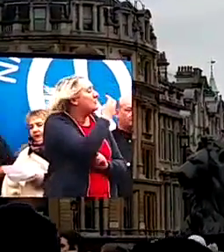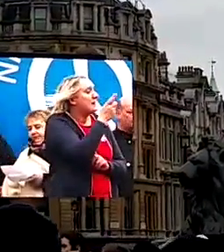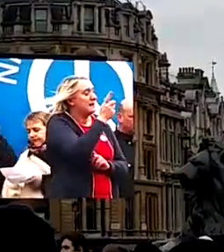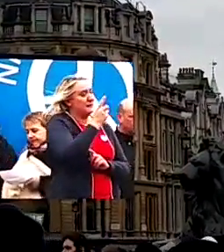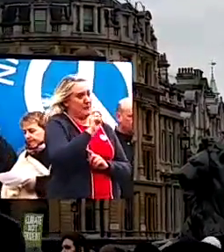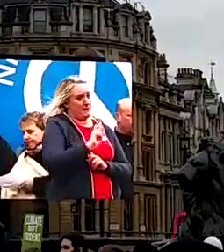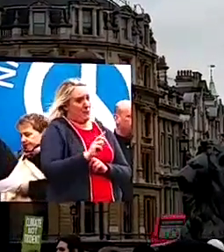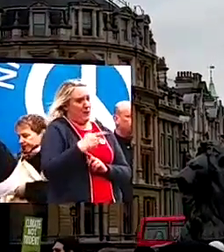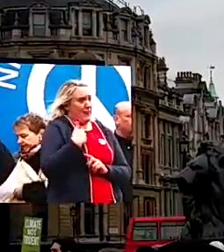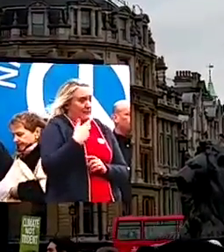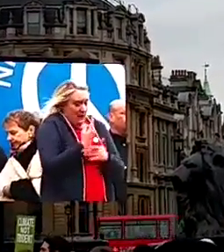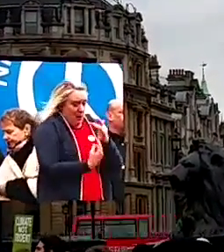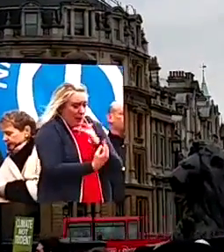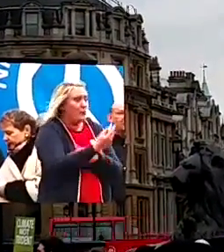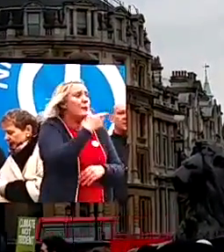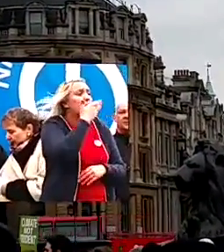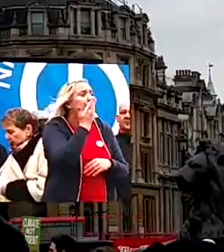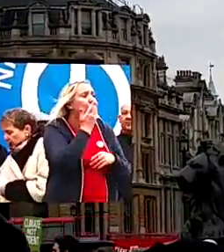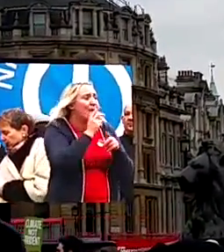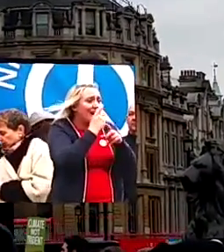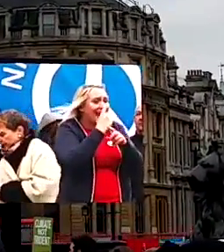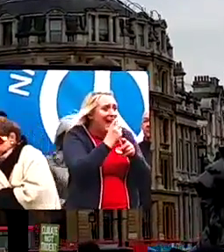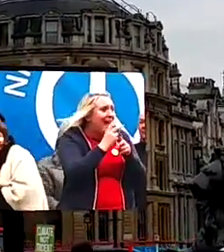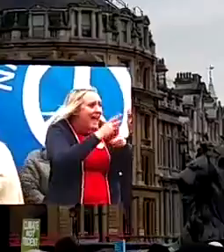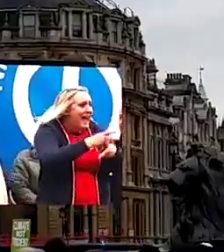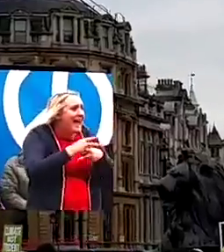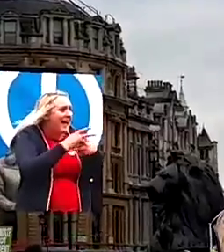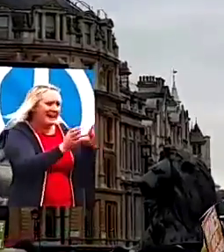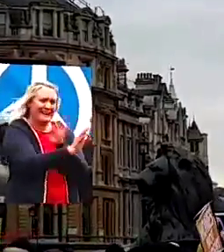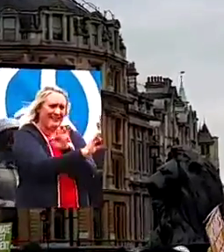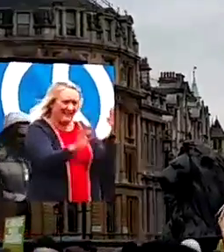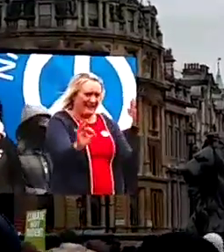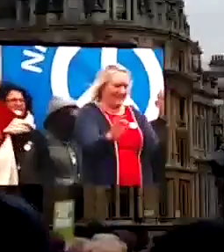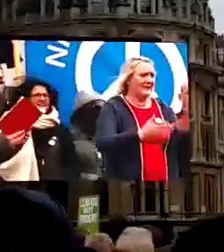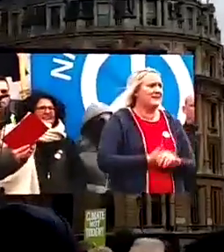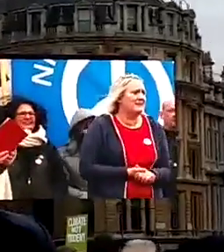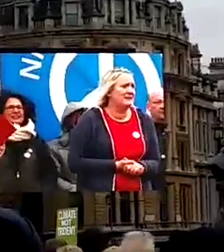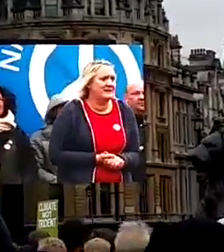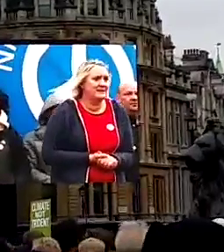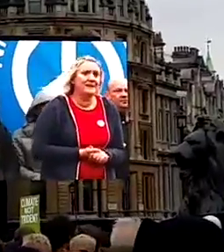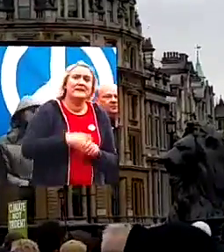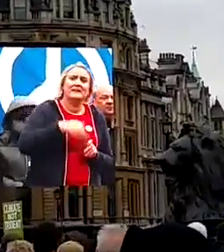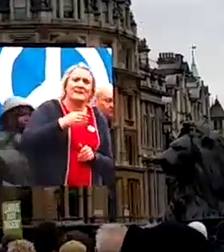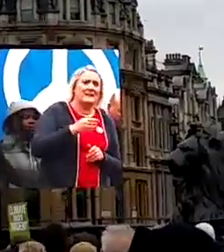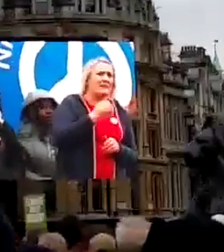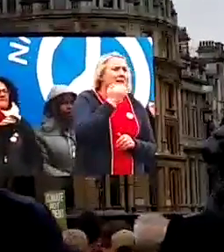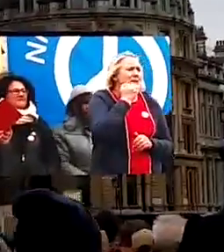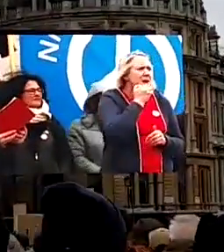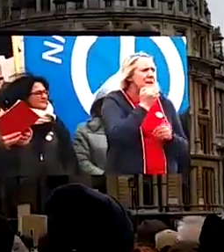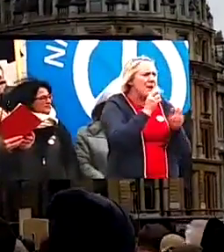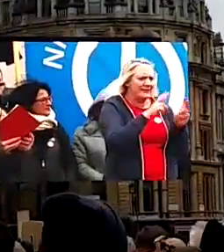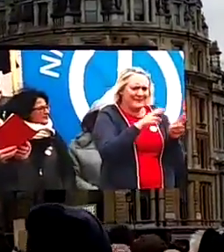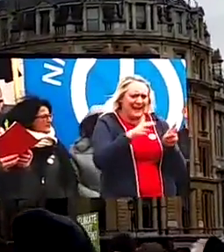Also in 2014, there was a 27,000 rise in the amount of deaths.